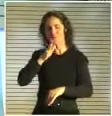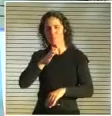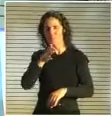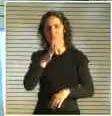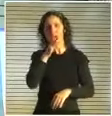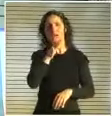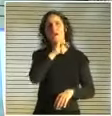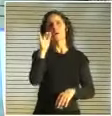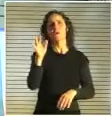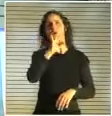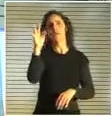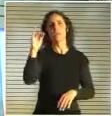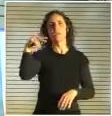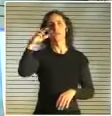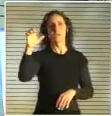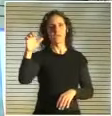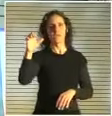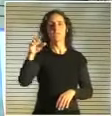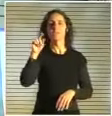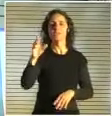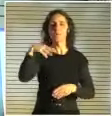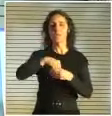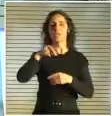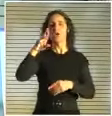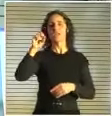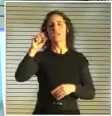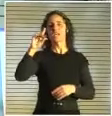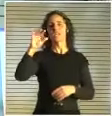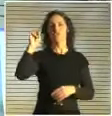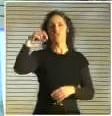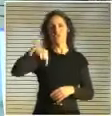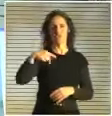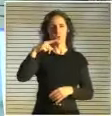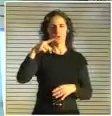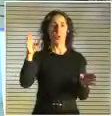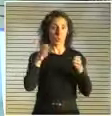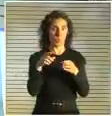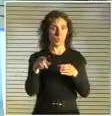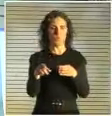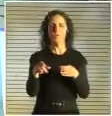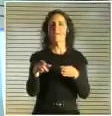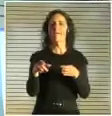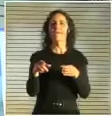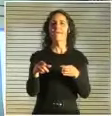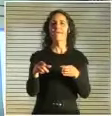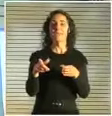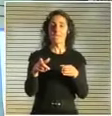group and quite frankly, in the Sustainable Hospitality Alliance and the work that we've done for a number of